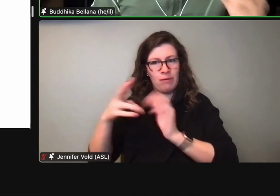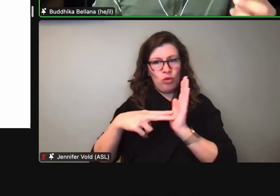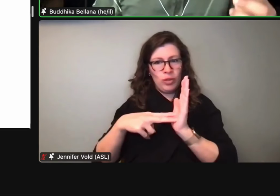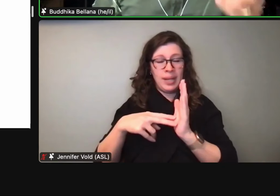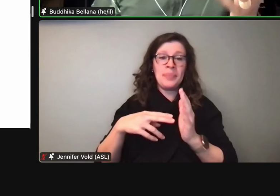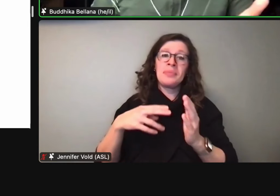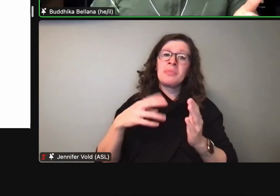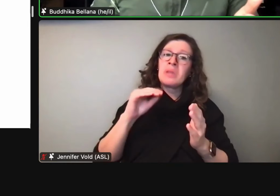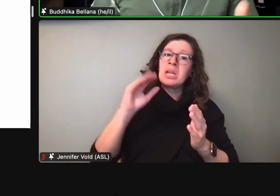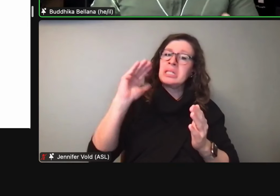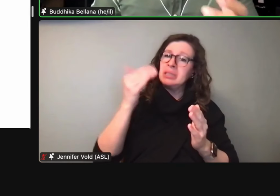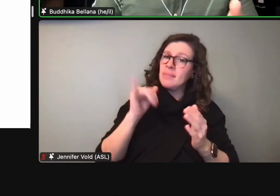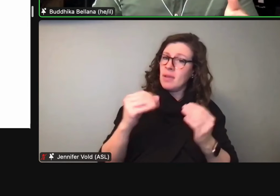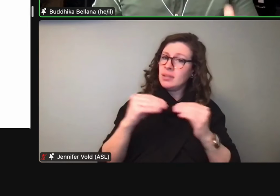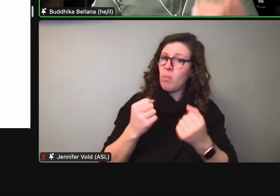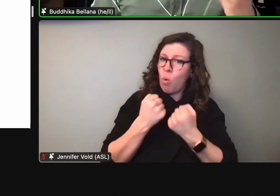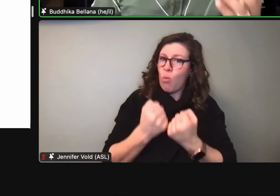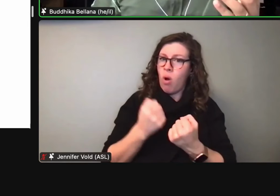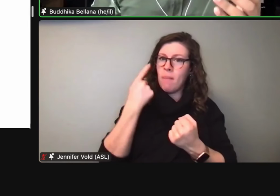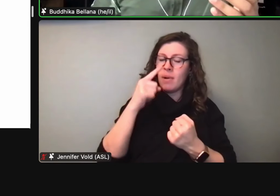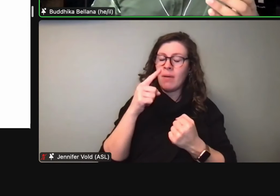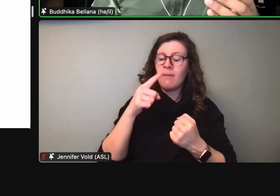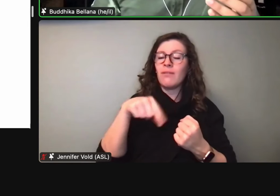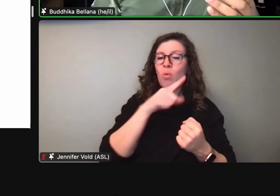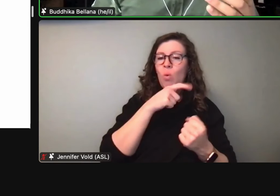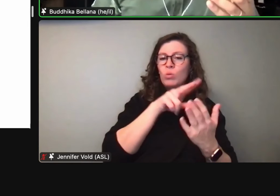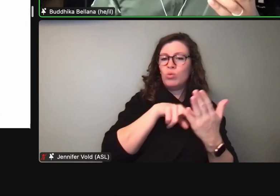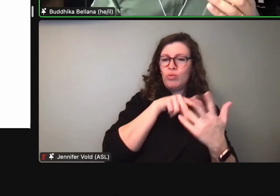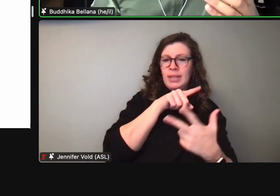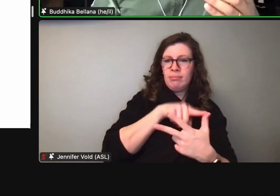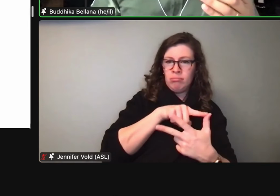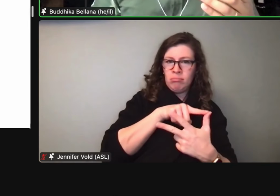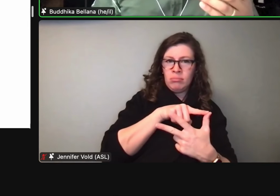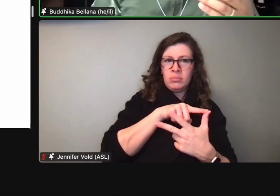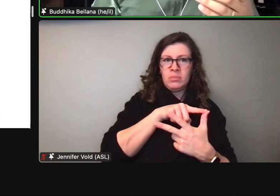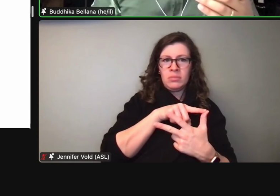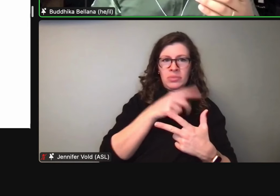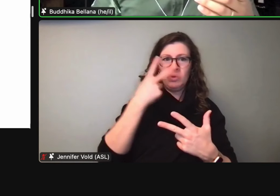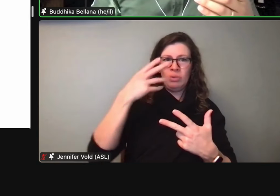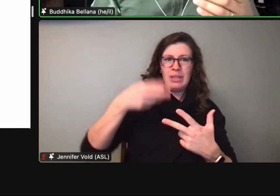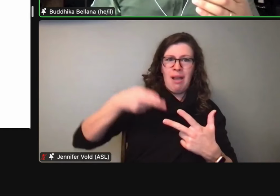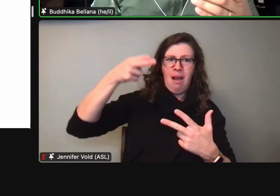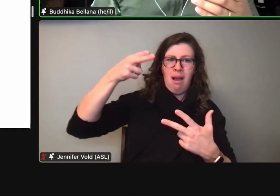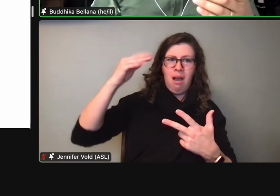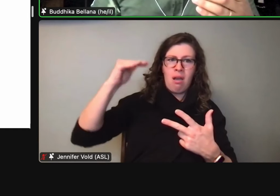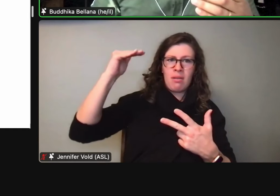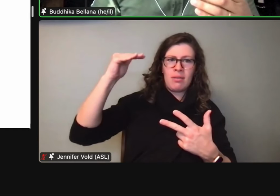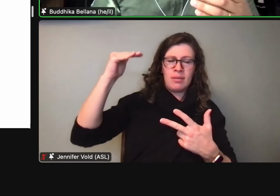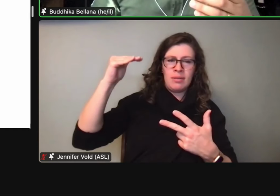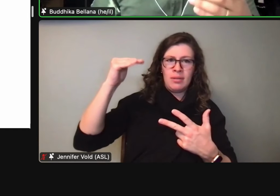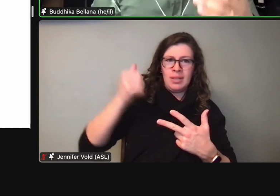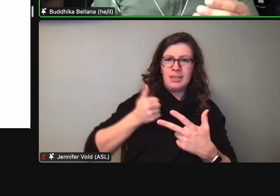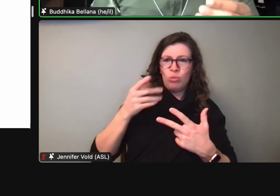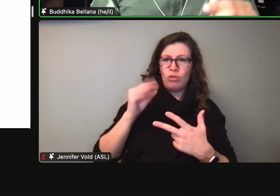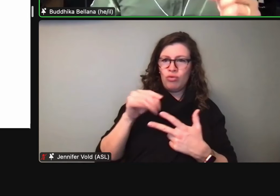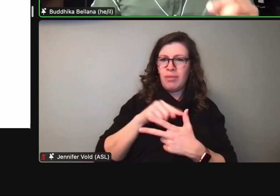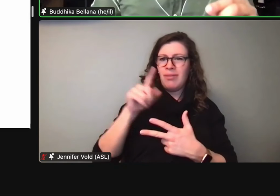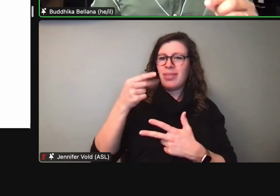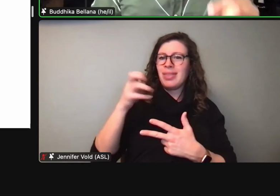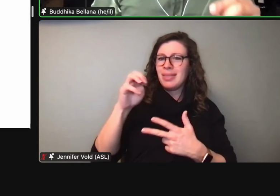occurs seems to be more prominent for participants in intact conditions, as you can see with these higher expressions of these theme words,